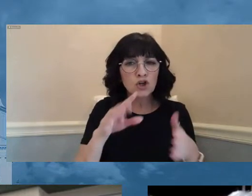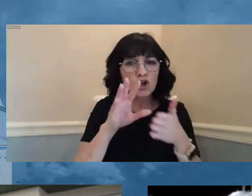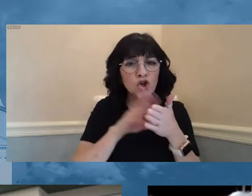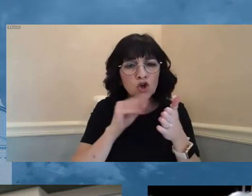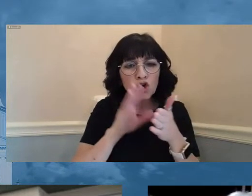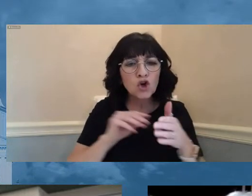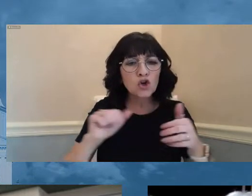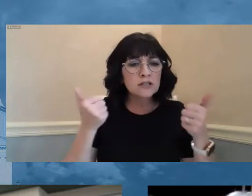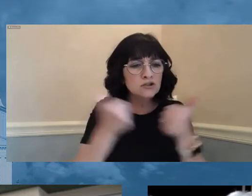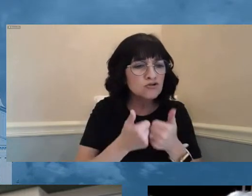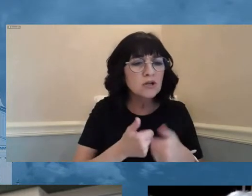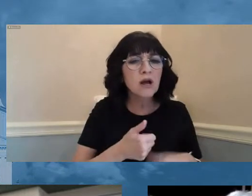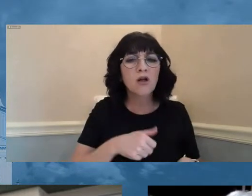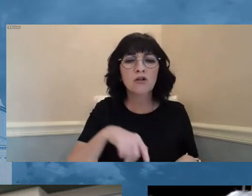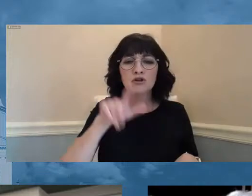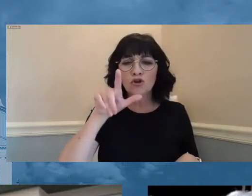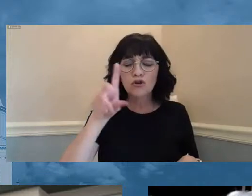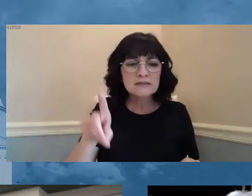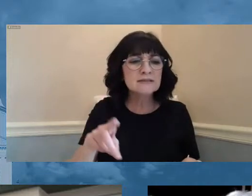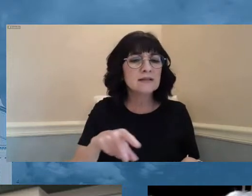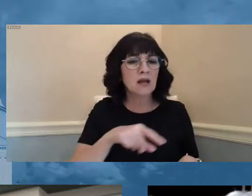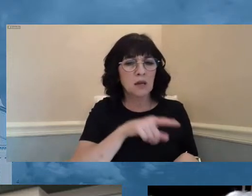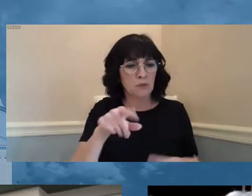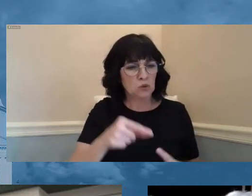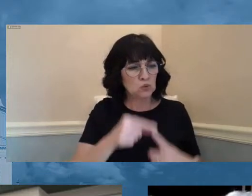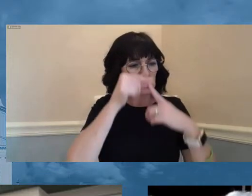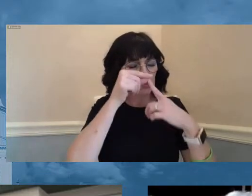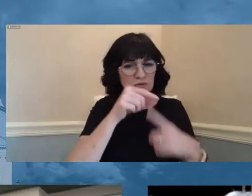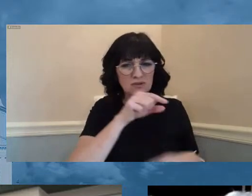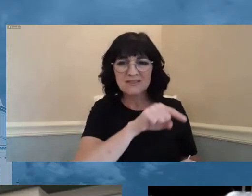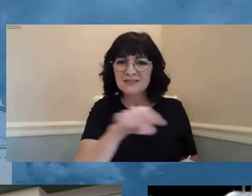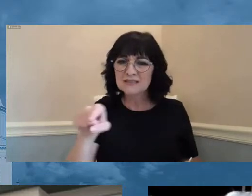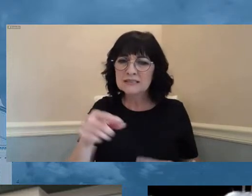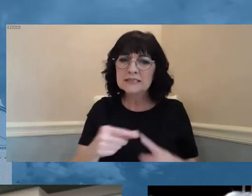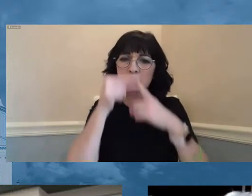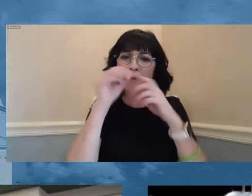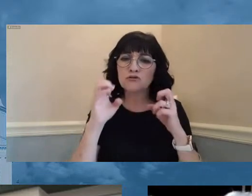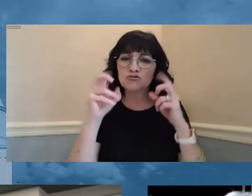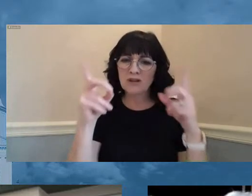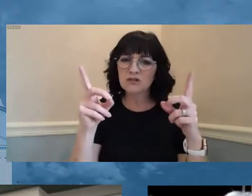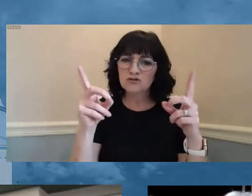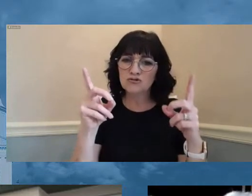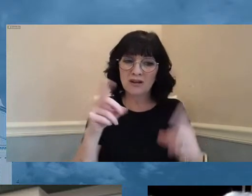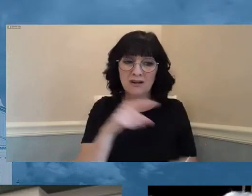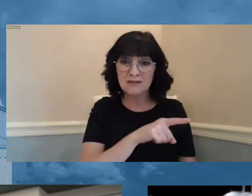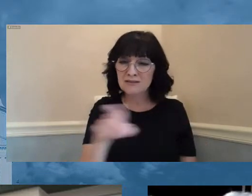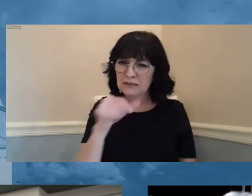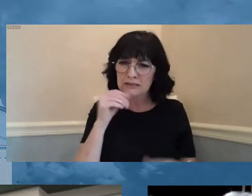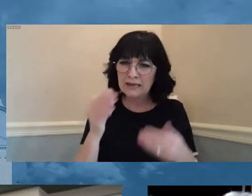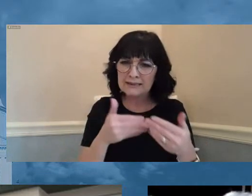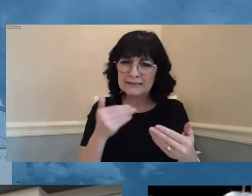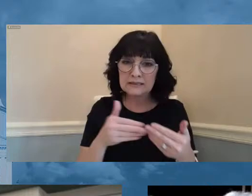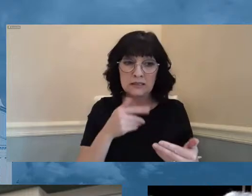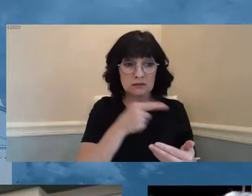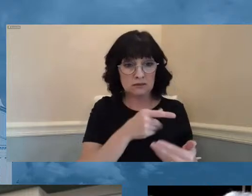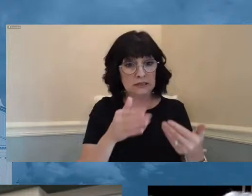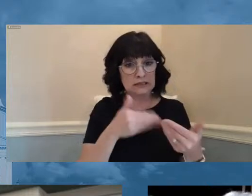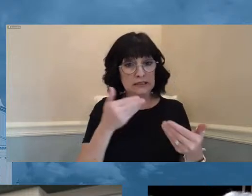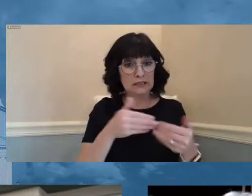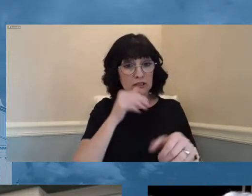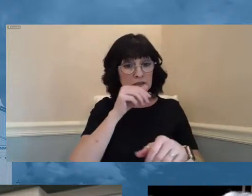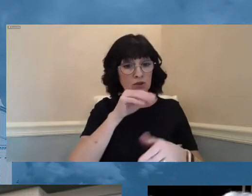challenges, they need to be with in-person instruction. And so that's the goal. Whether we'll be able to reach it will